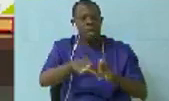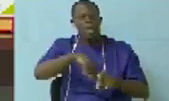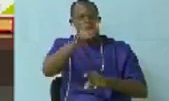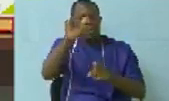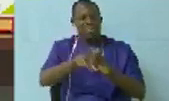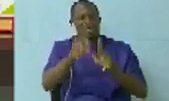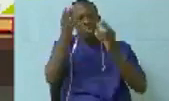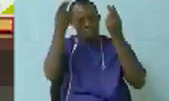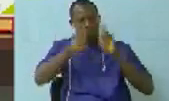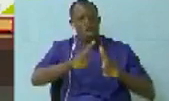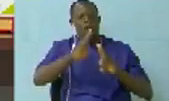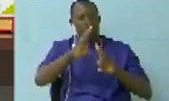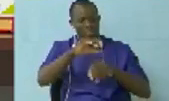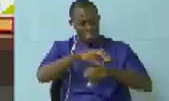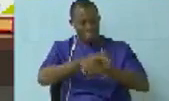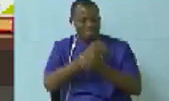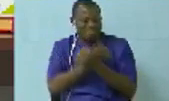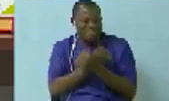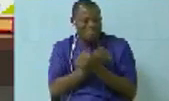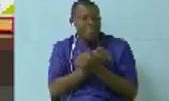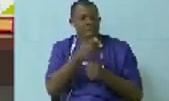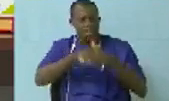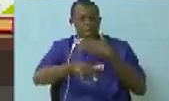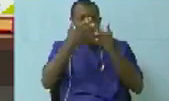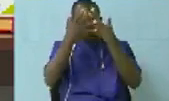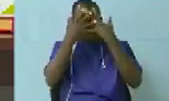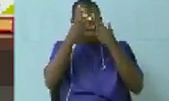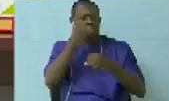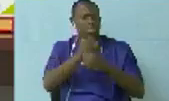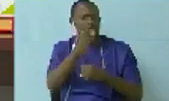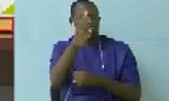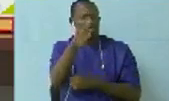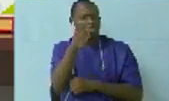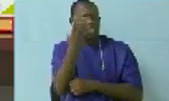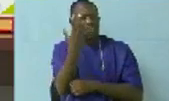Convicted. And sentenced to 25 years in jail.